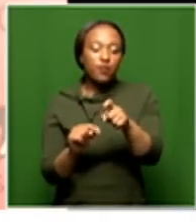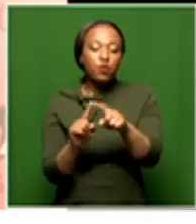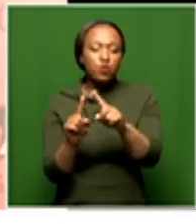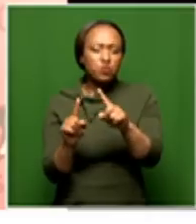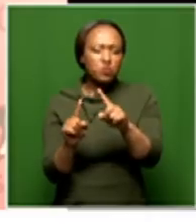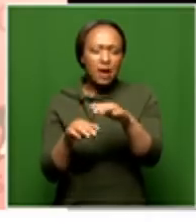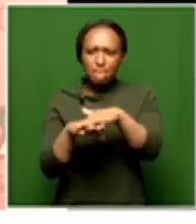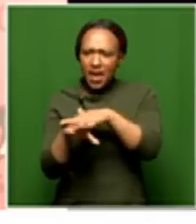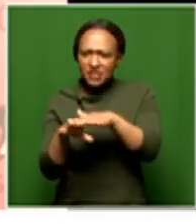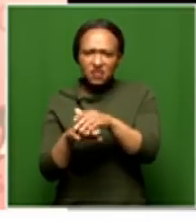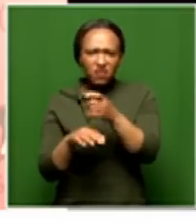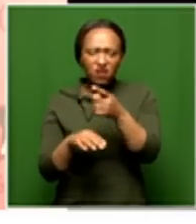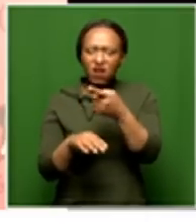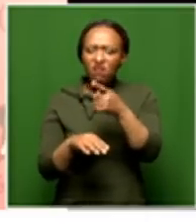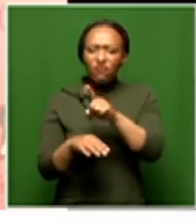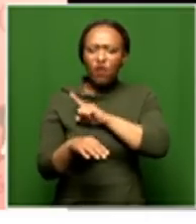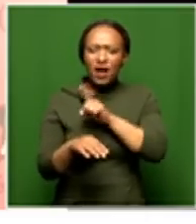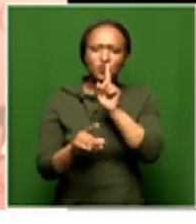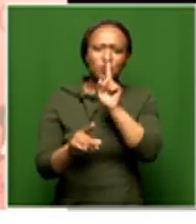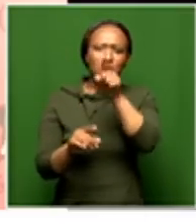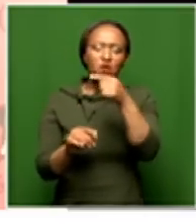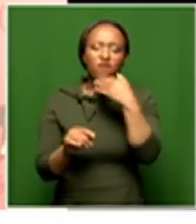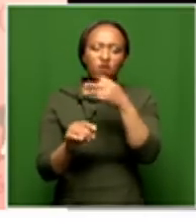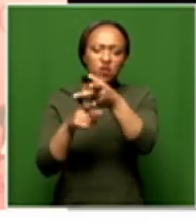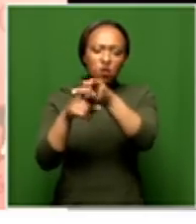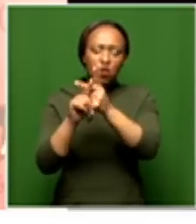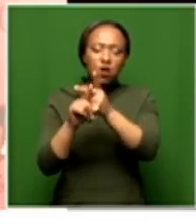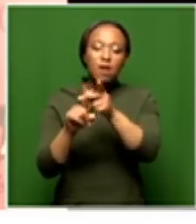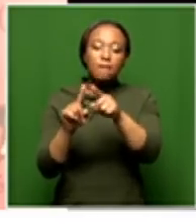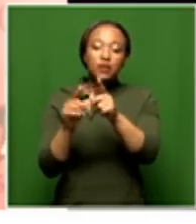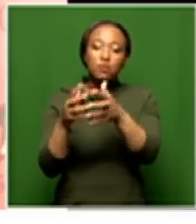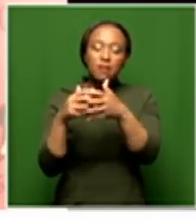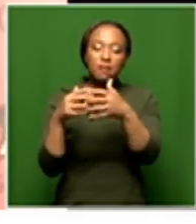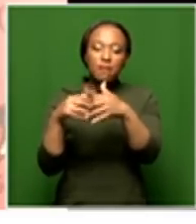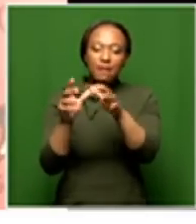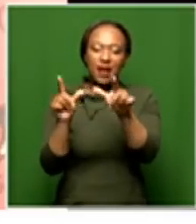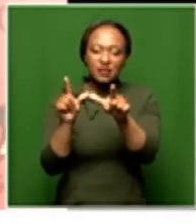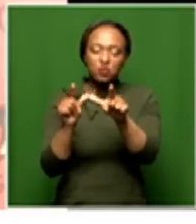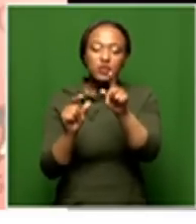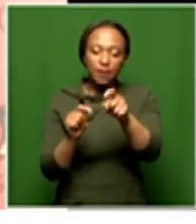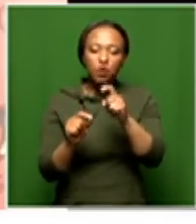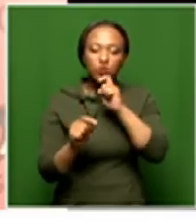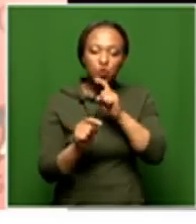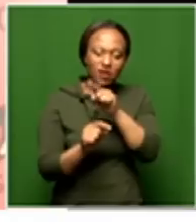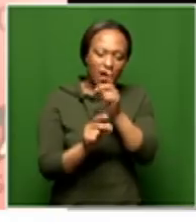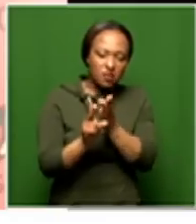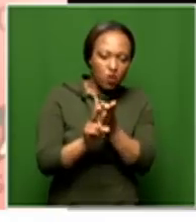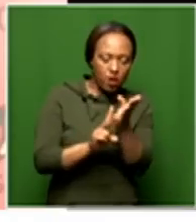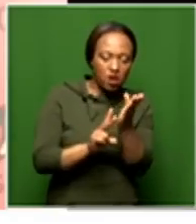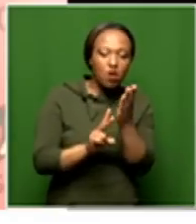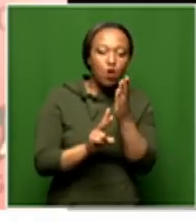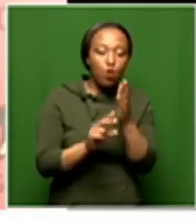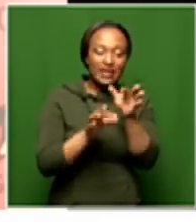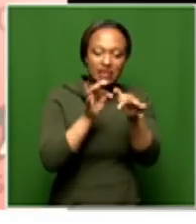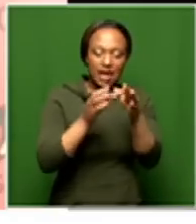there was no basis for us to go to the IMF except to create a license for us in future to go there. We could have used this avenue of prescribed